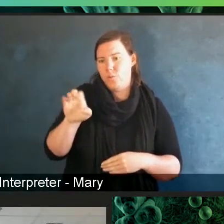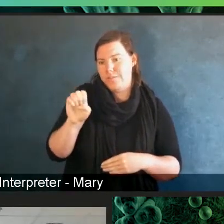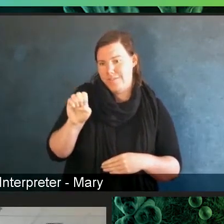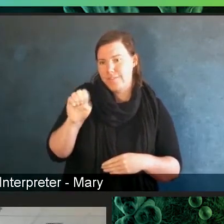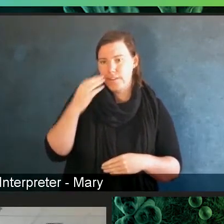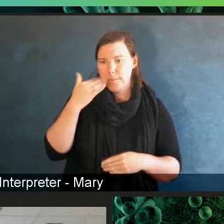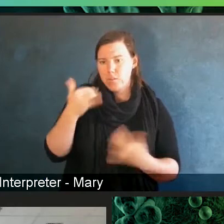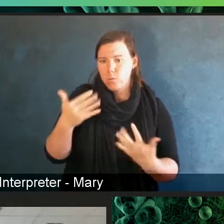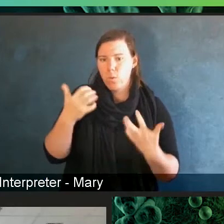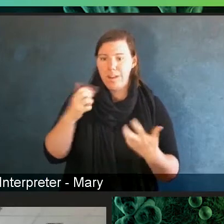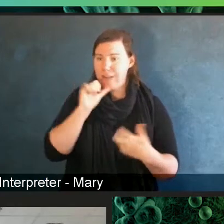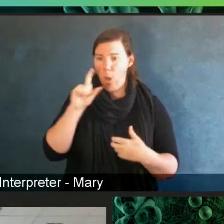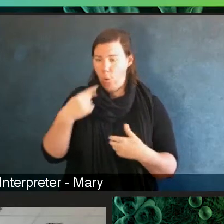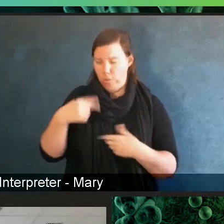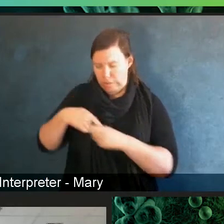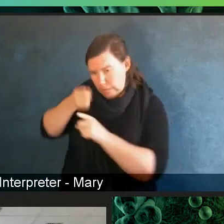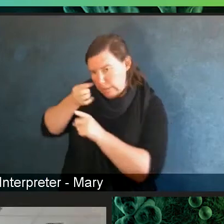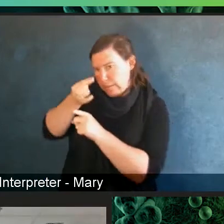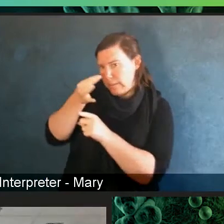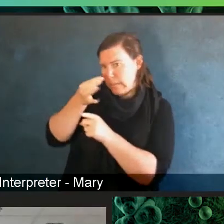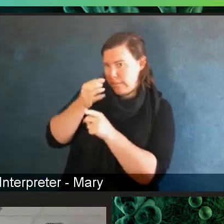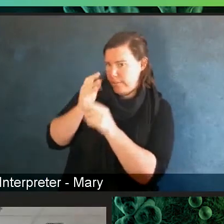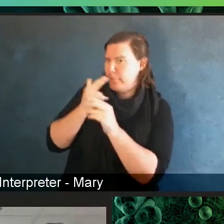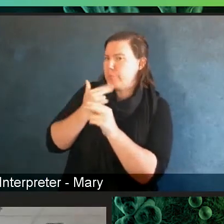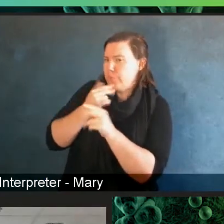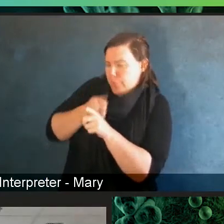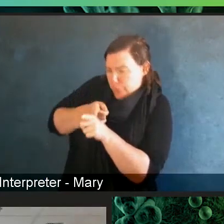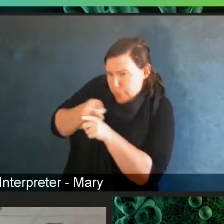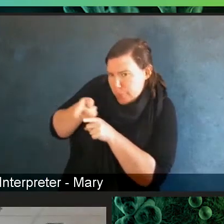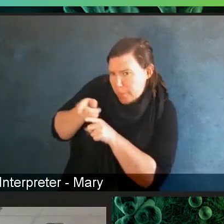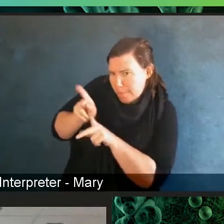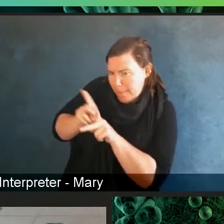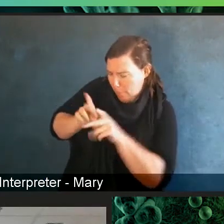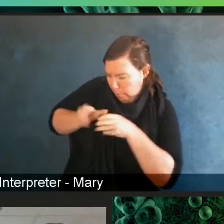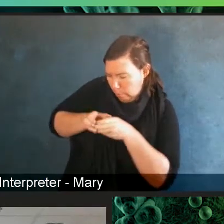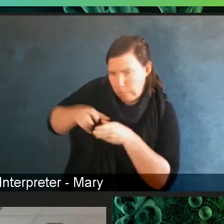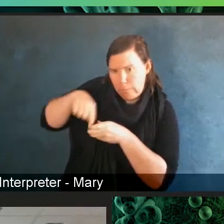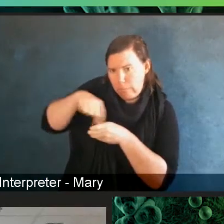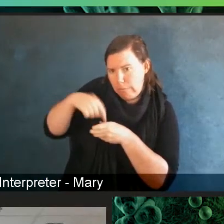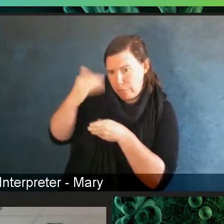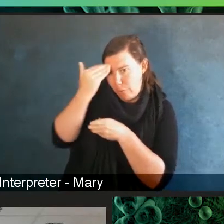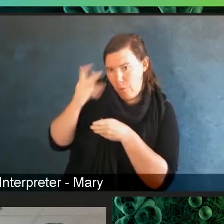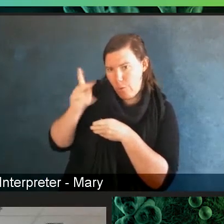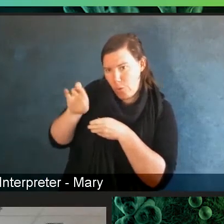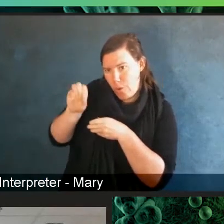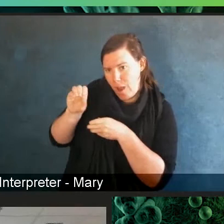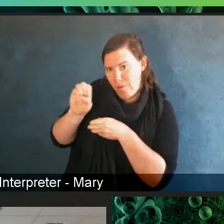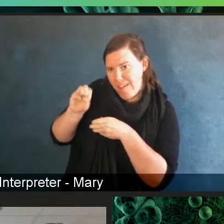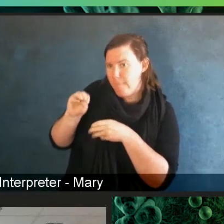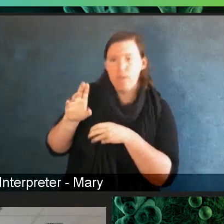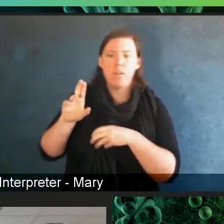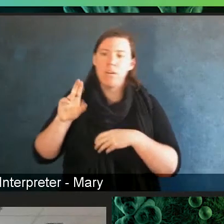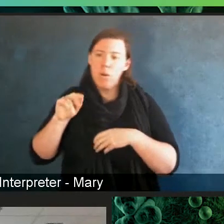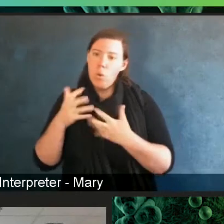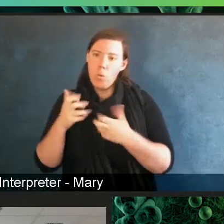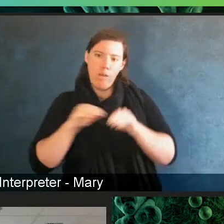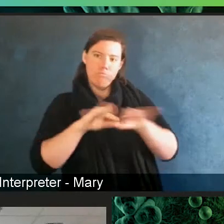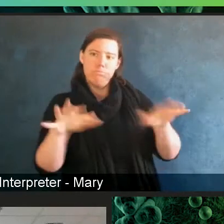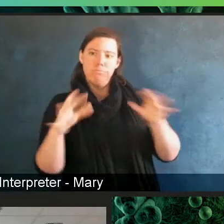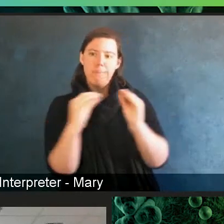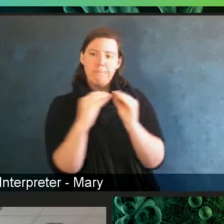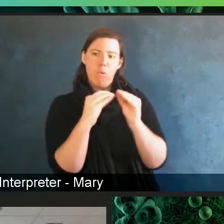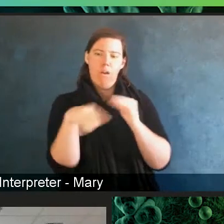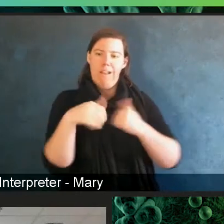open to other types of scientists, because the ability to literally see the protein that you're working with, or see the effects